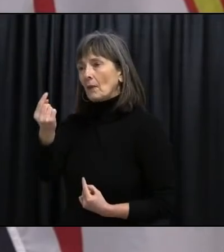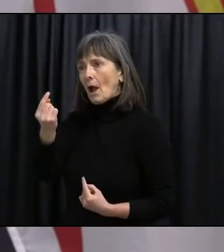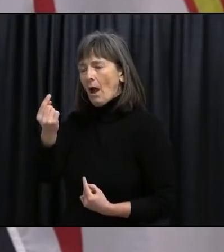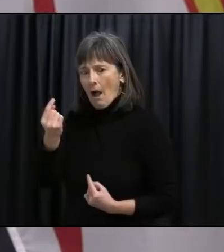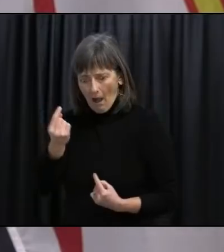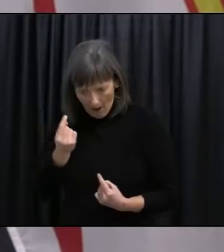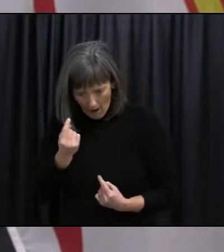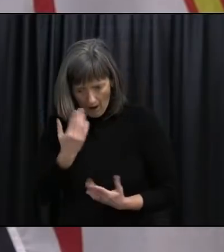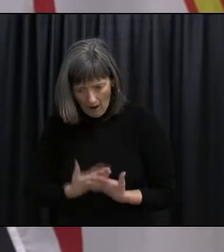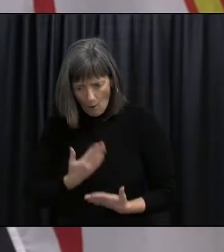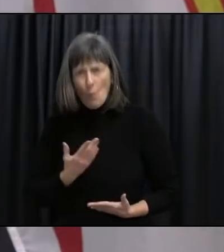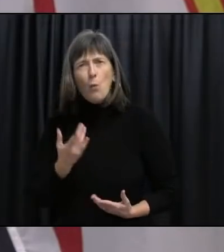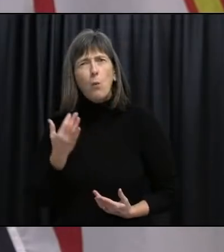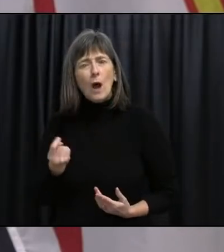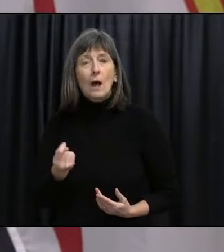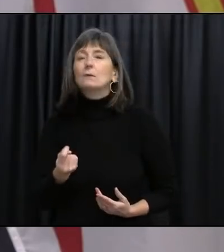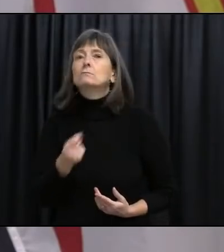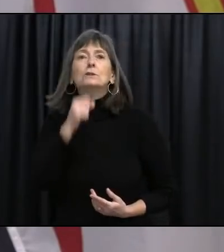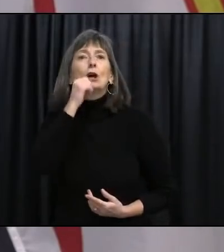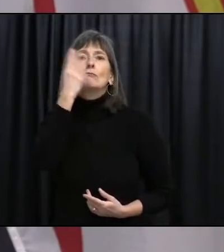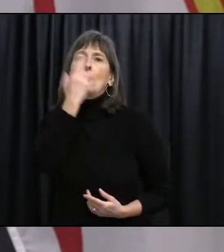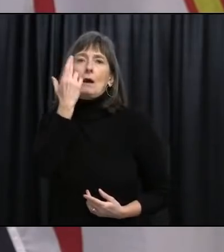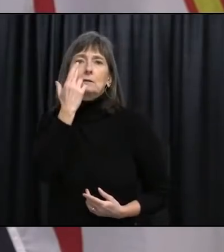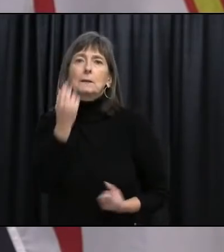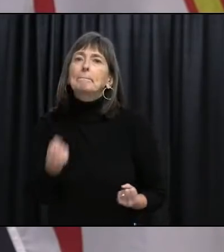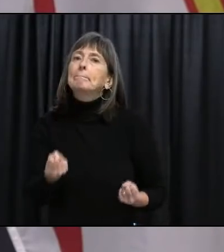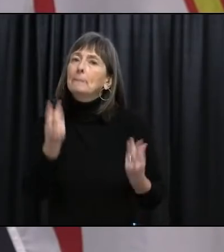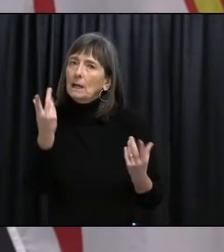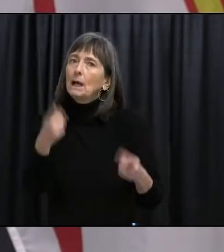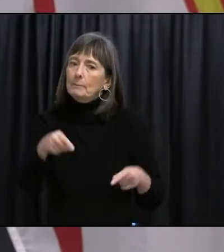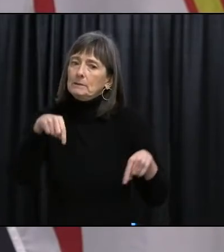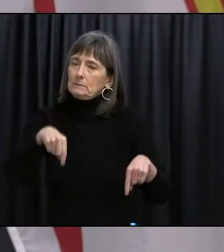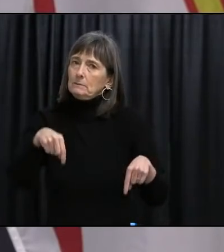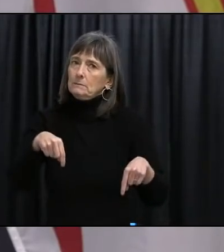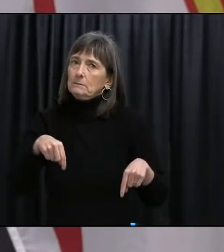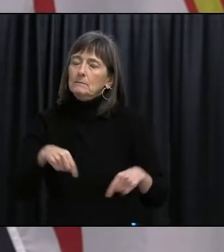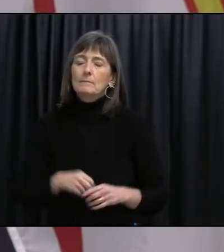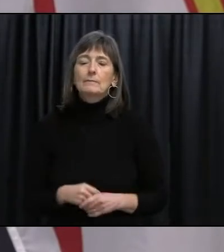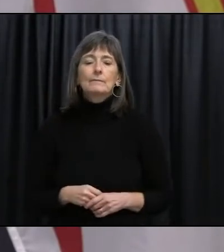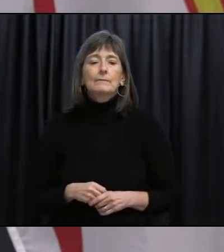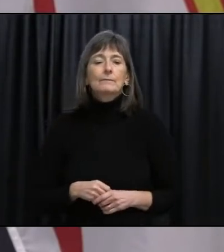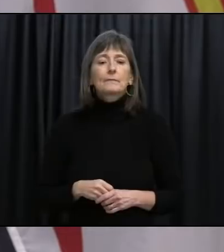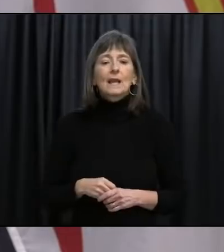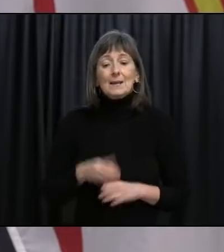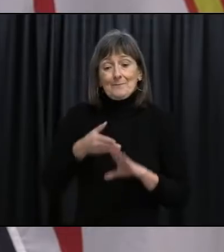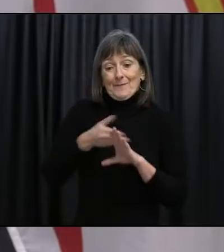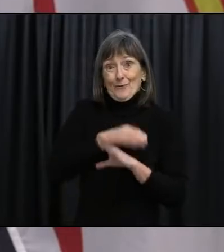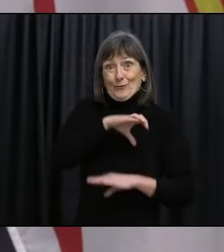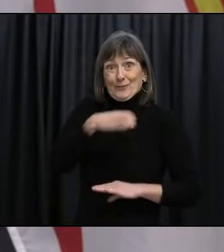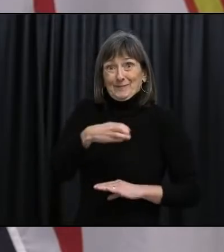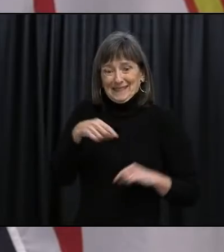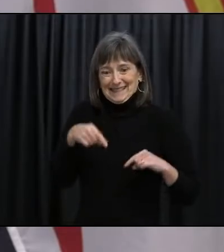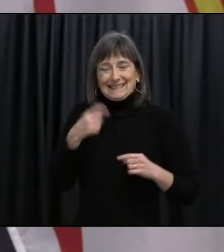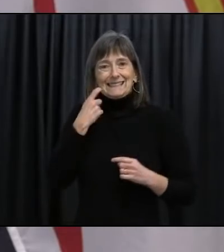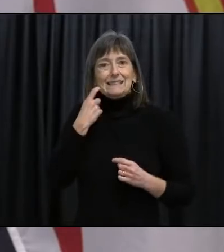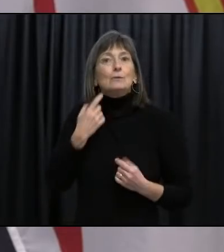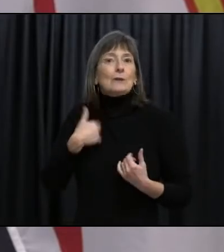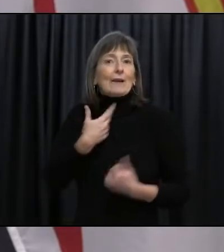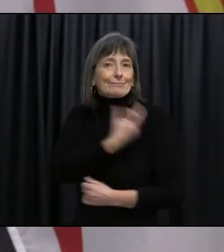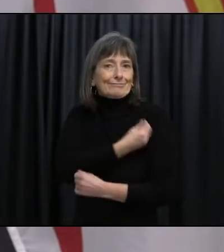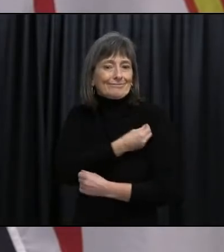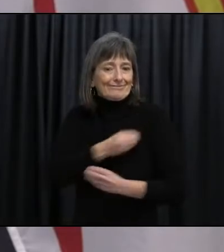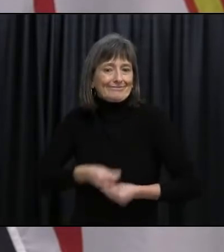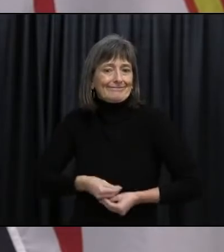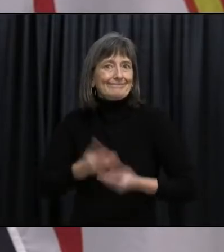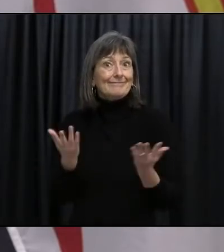investigation revealed it to be so. We ended the year with a vaccine rolling out just before Christmas in St. John's and more